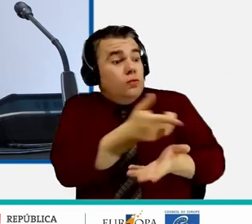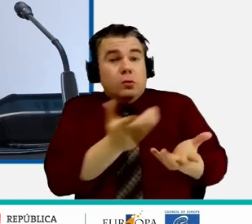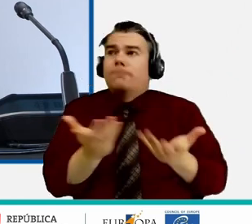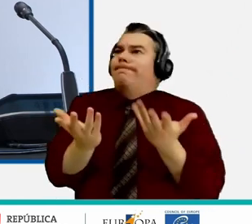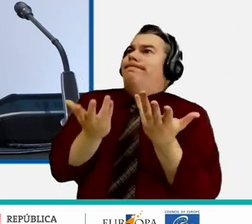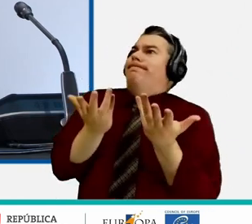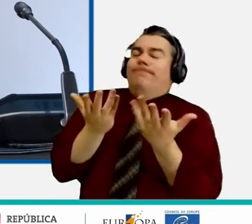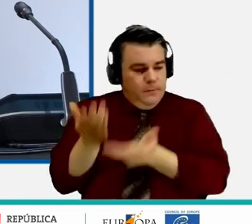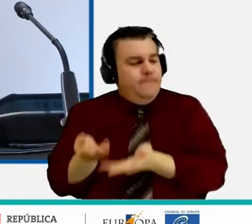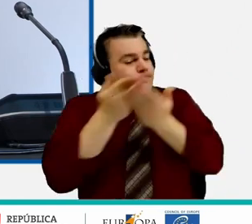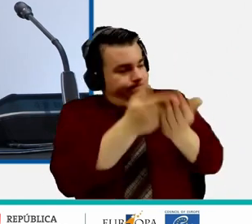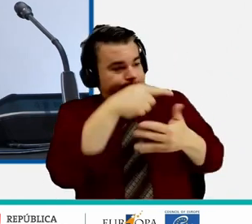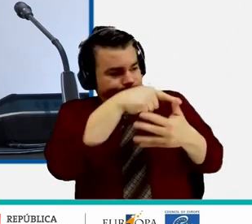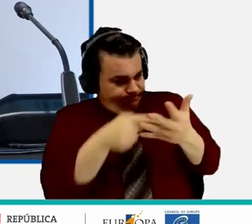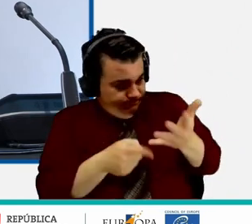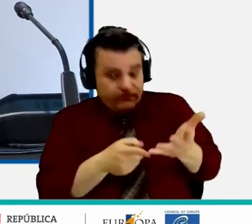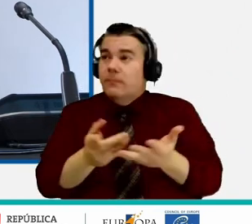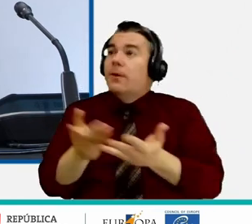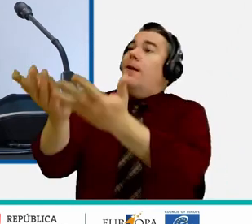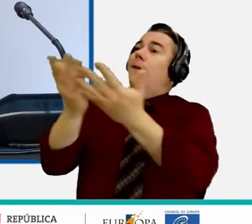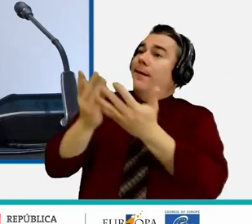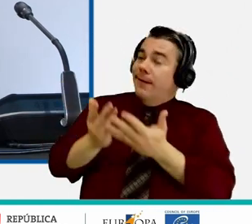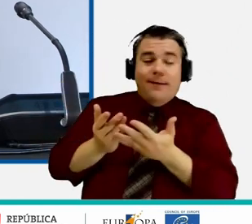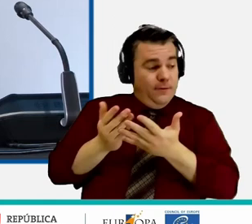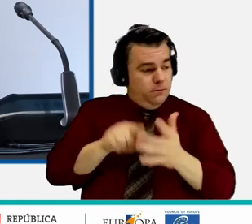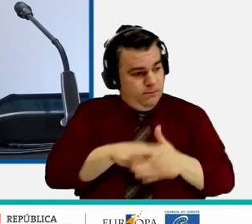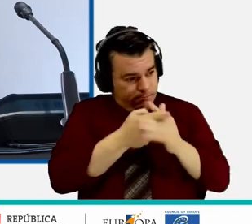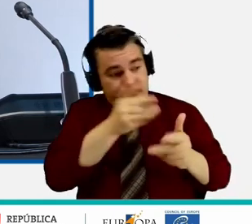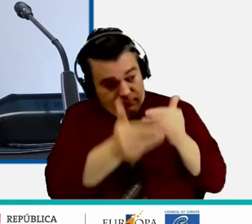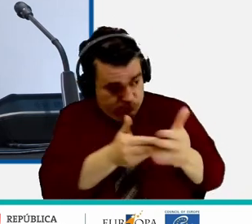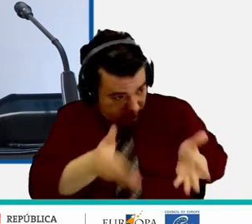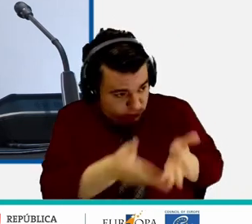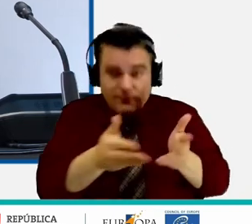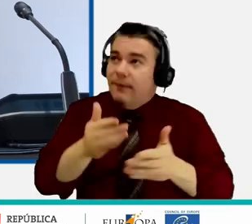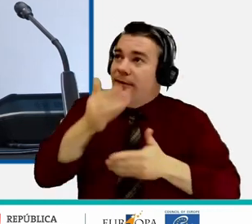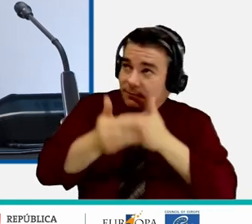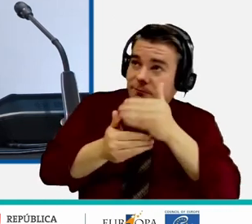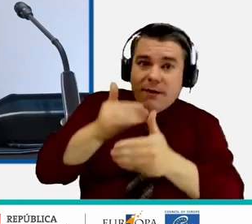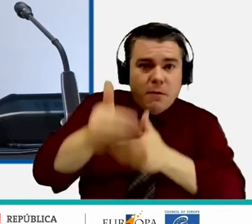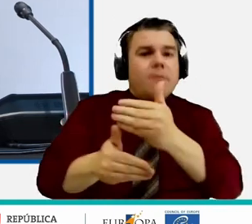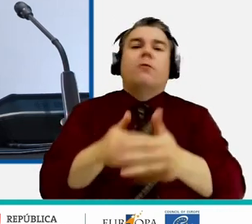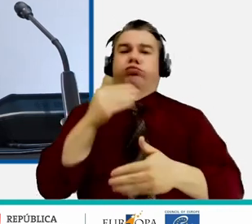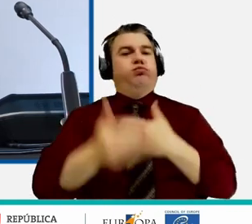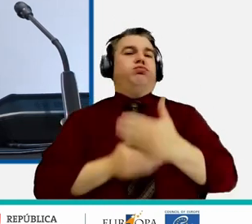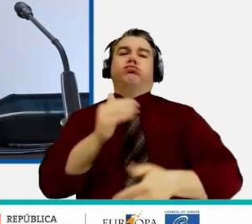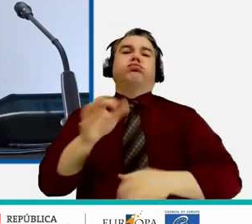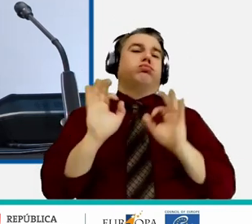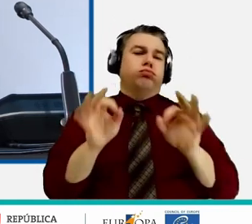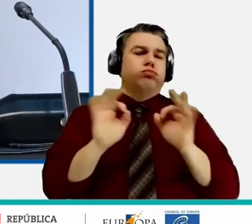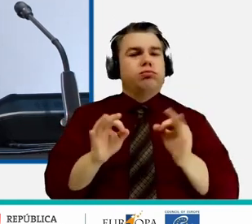implementation. Regarding this, the national level has promoted safety initiatives, developed awards, publication on good practice in